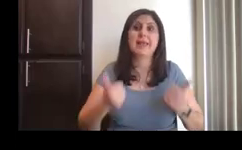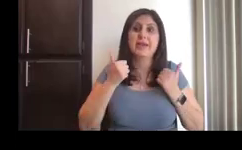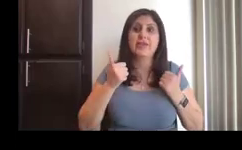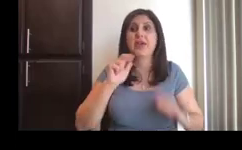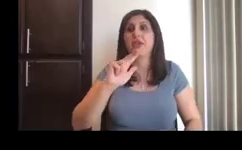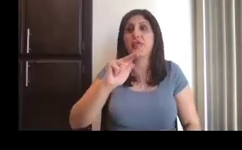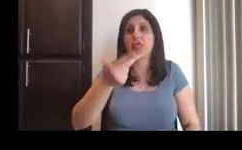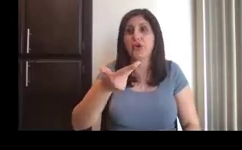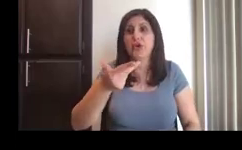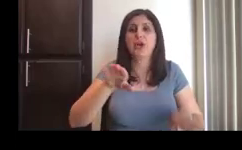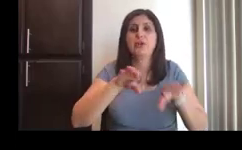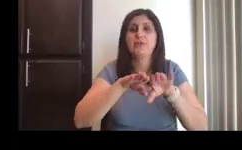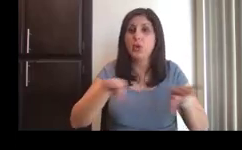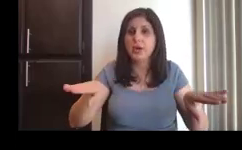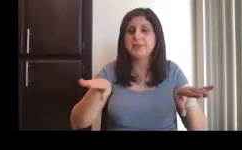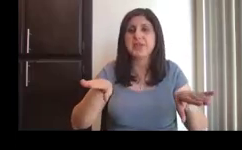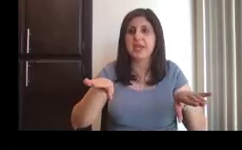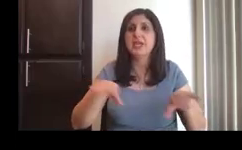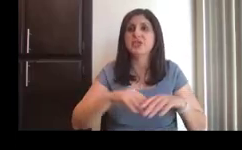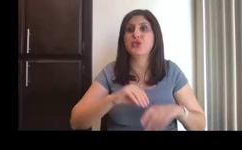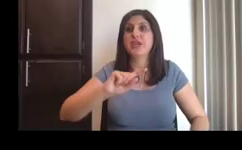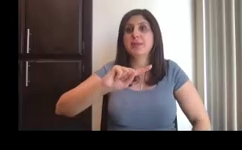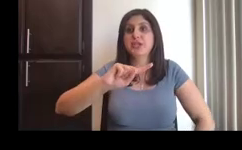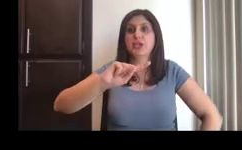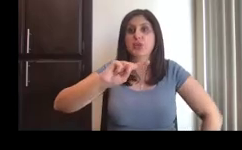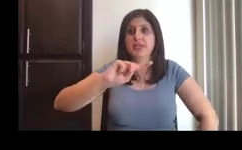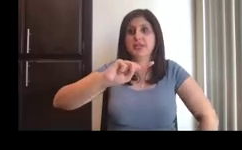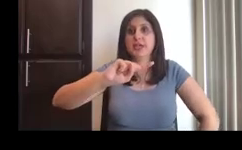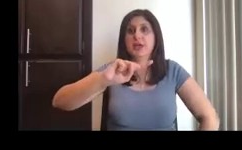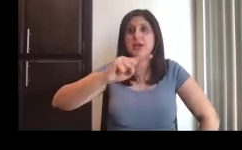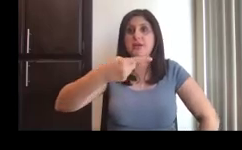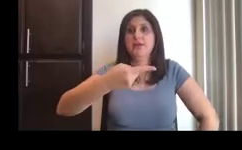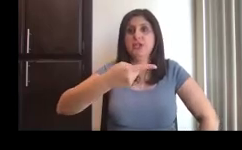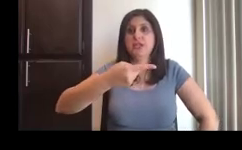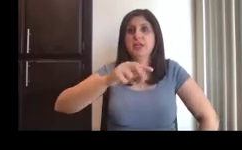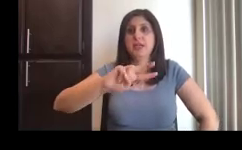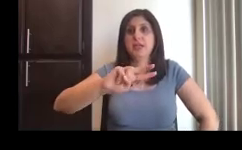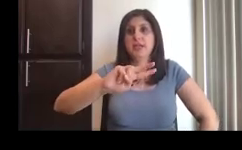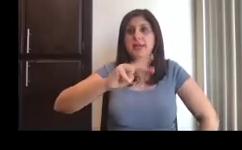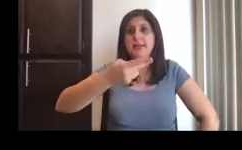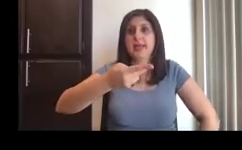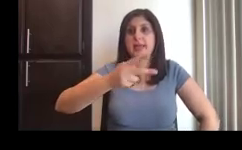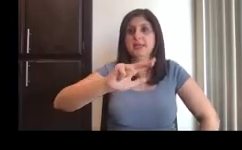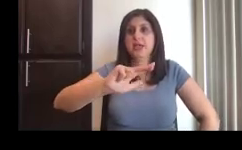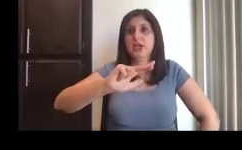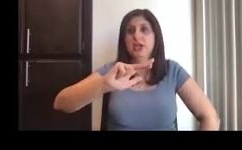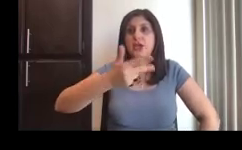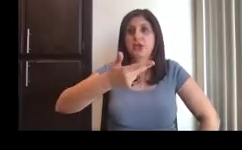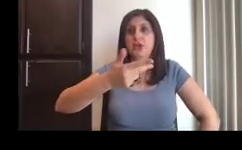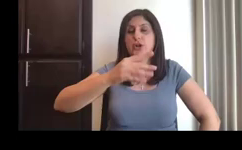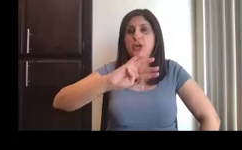I live in the 3rd floor. Okay, so the numbers twist. First,